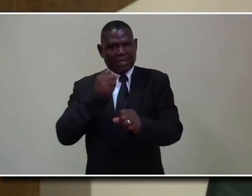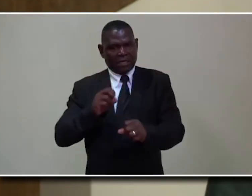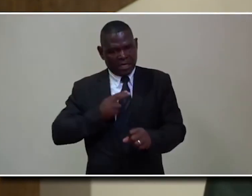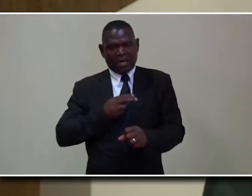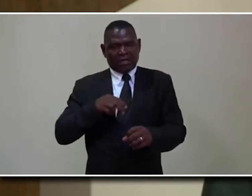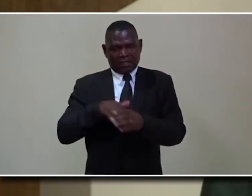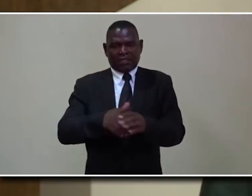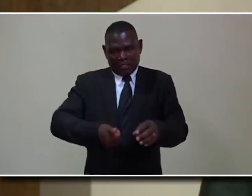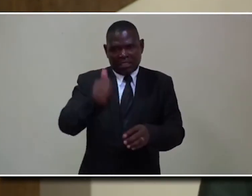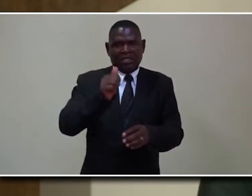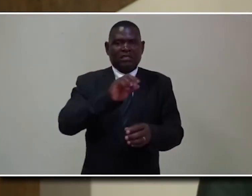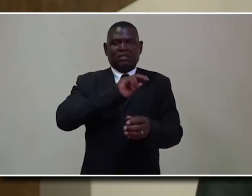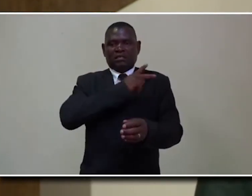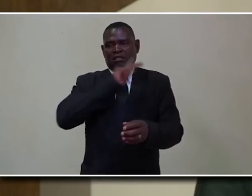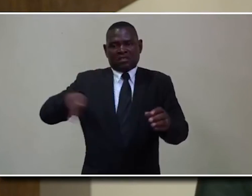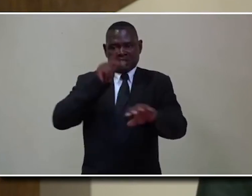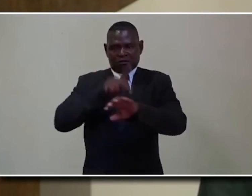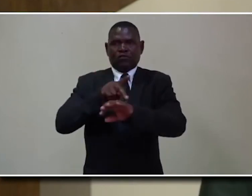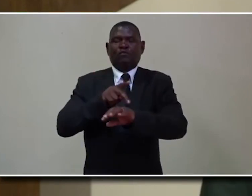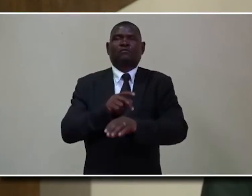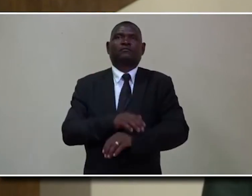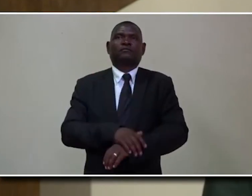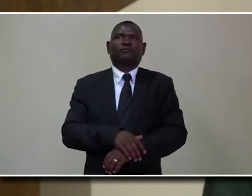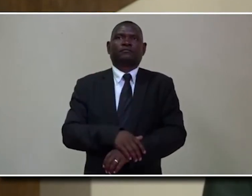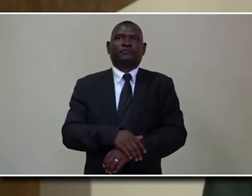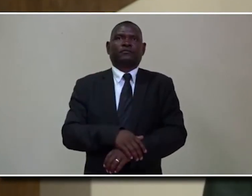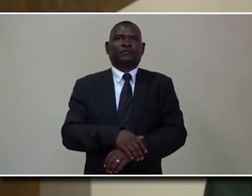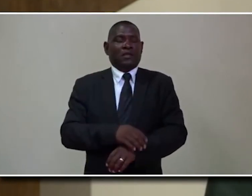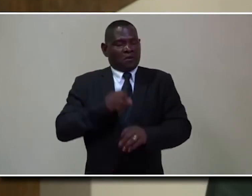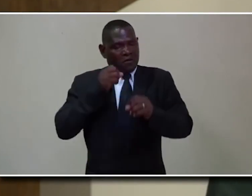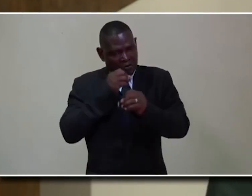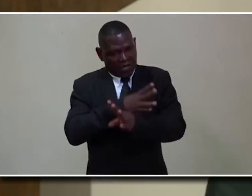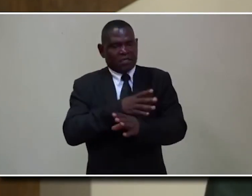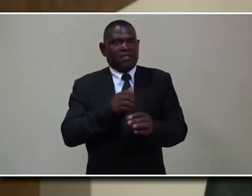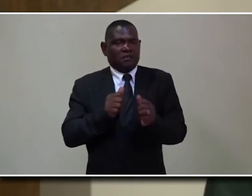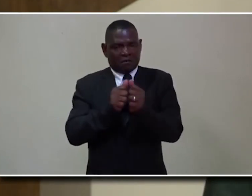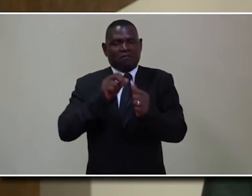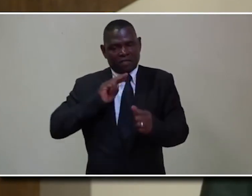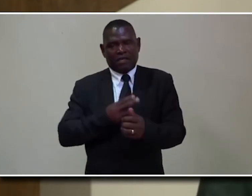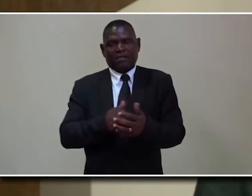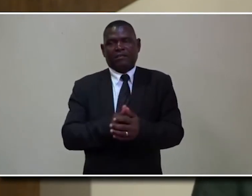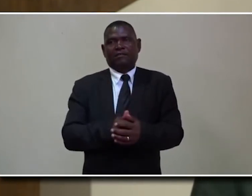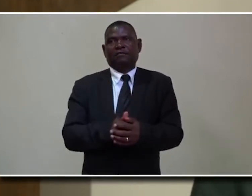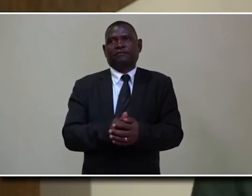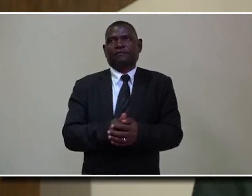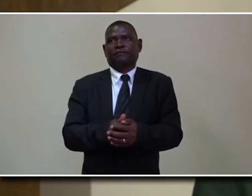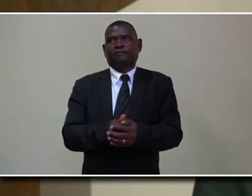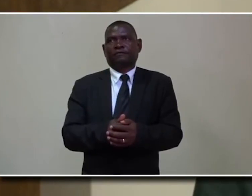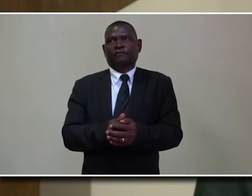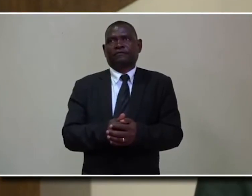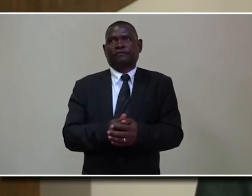azatitenga ife kupita mu ufumu wake. He is already with us. Ndiye ali nafe kale. The